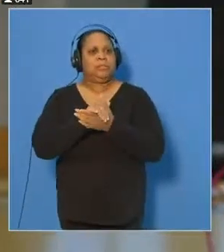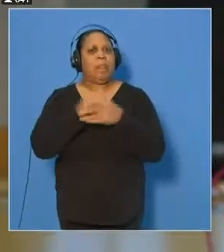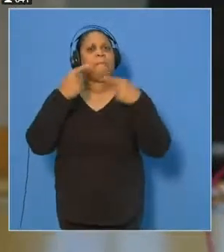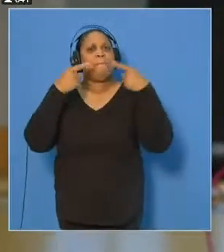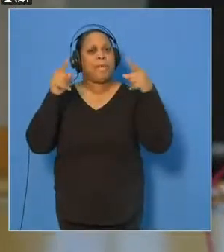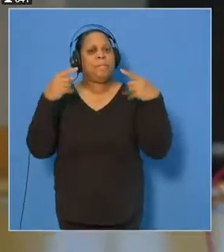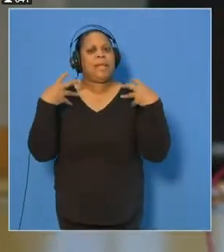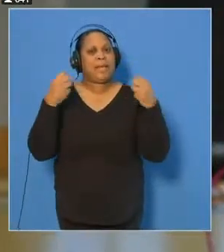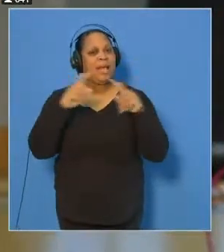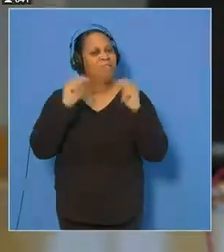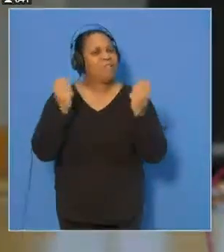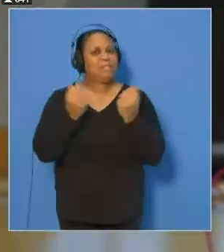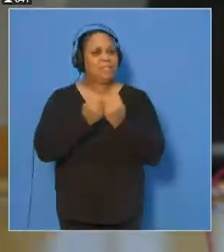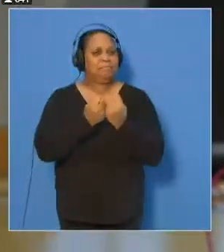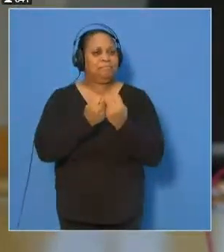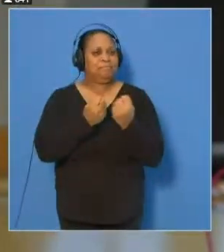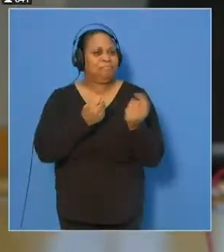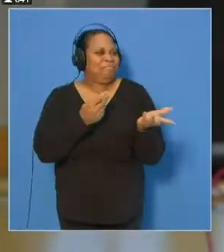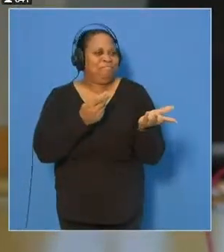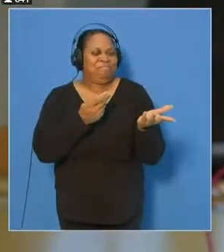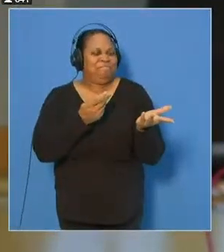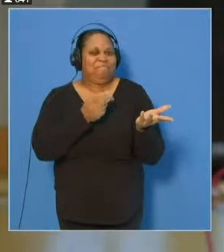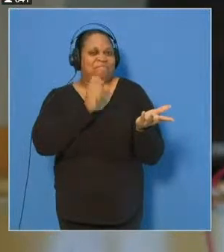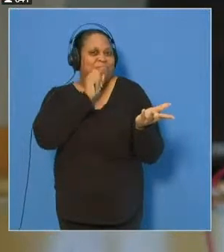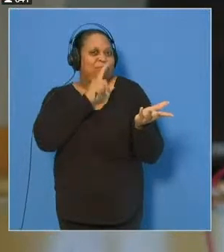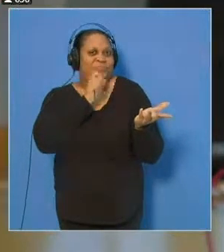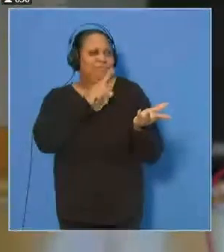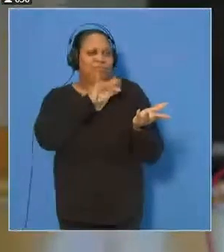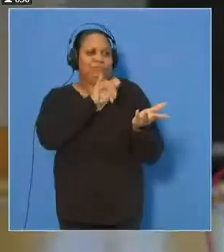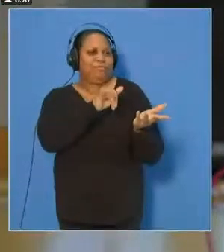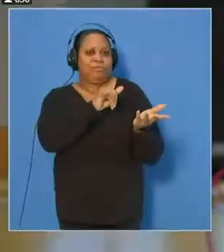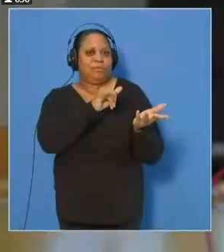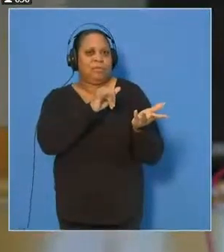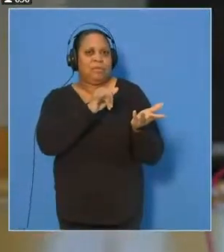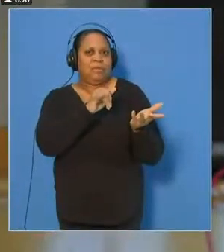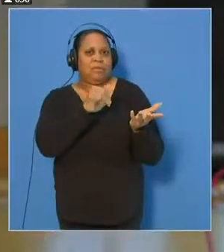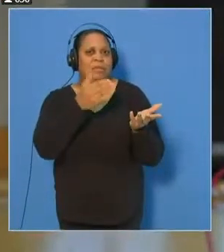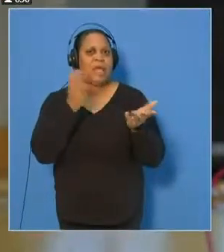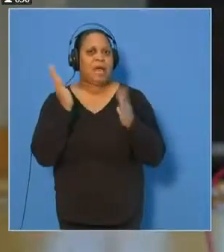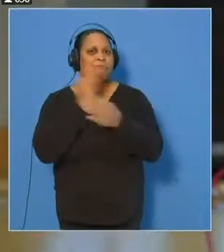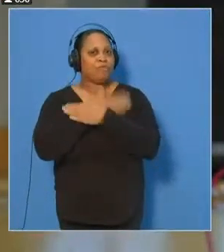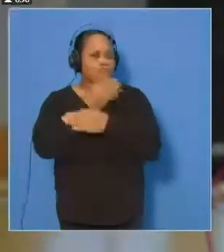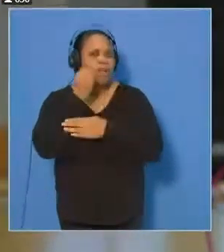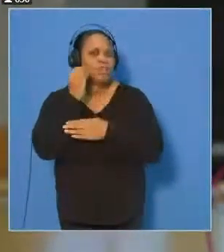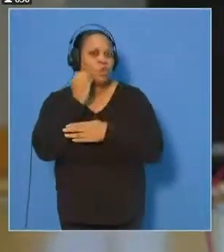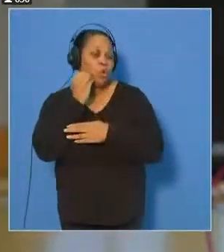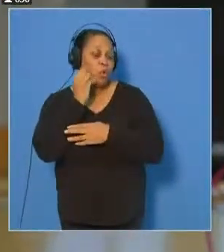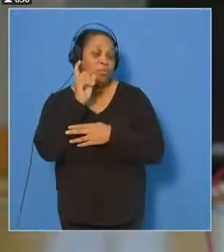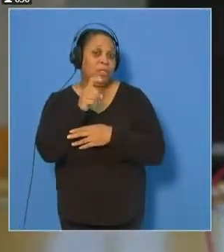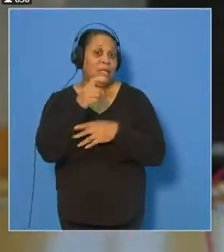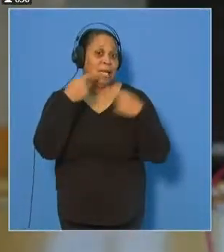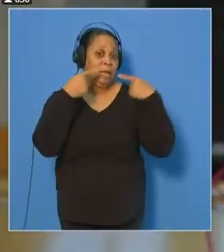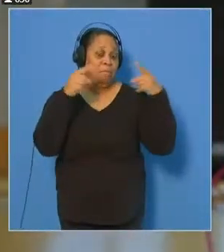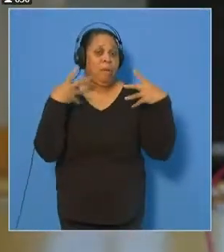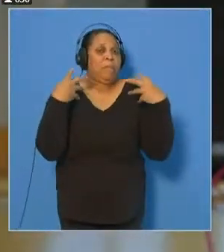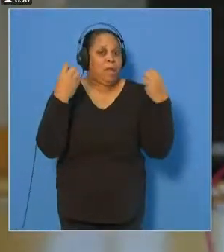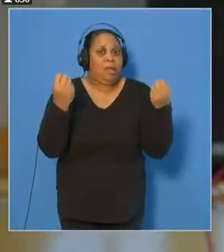health team did not feel that the disclosure of that particular rest home at the time warranted any type of public